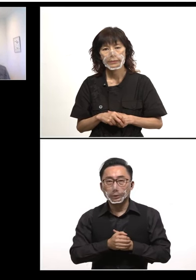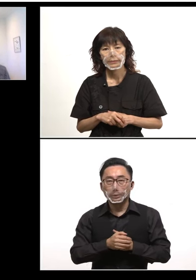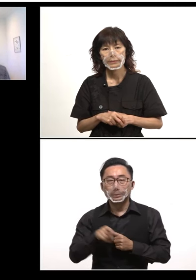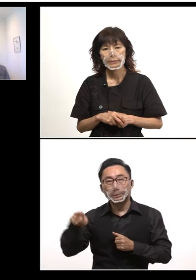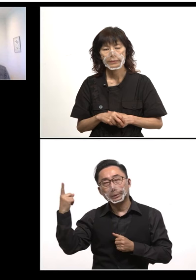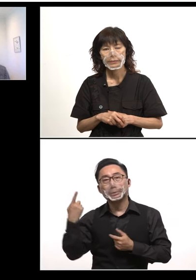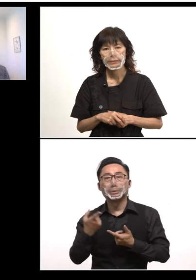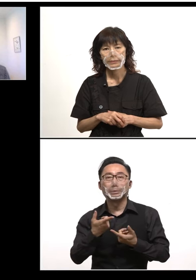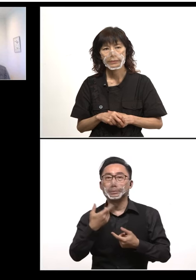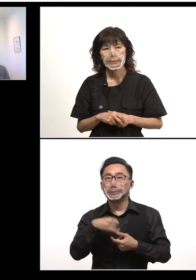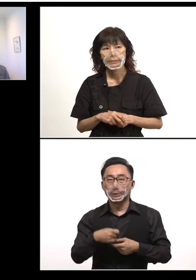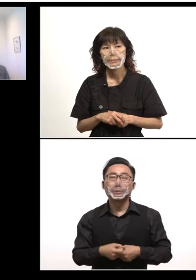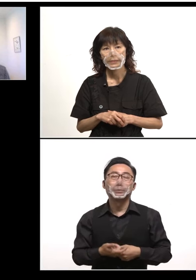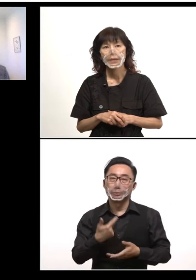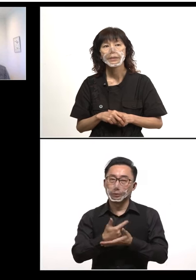I would add